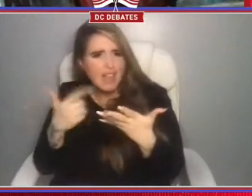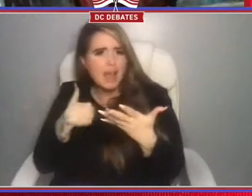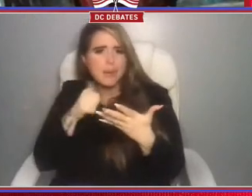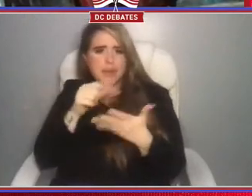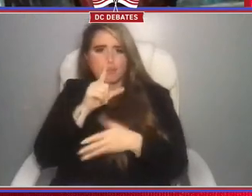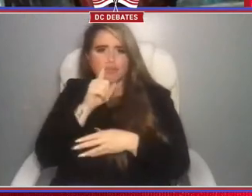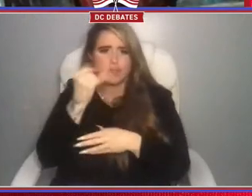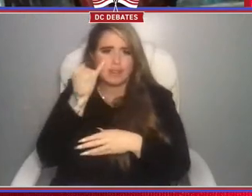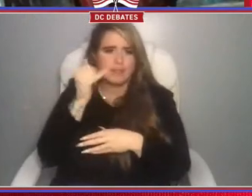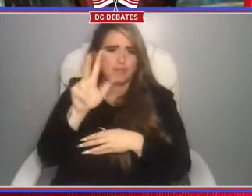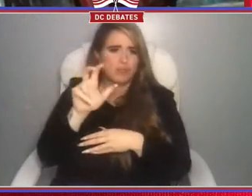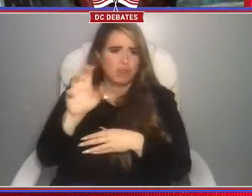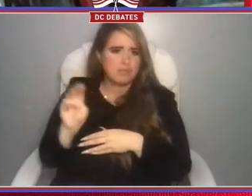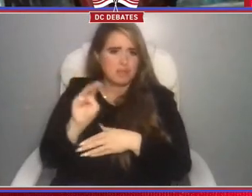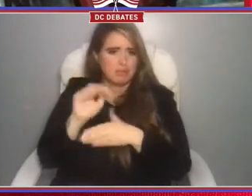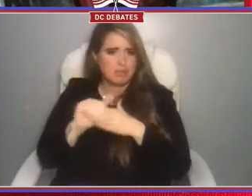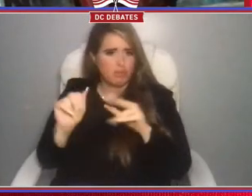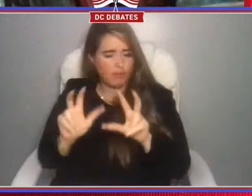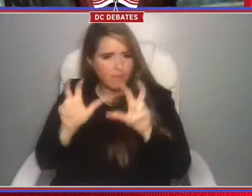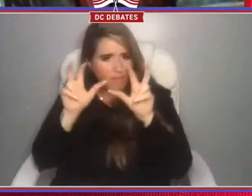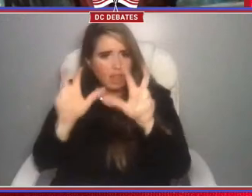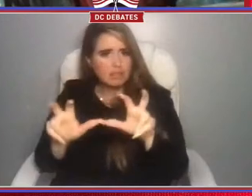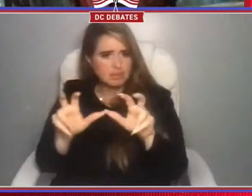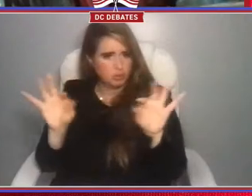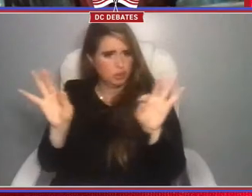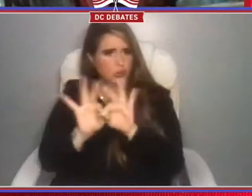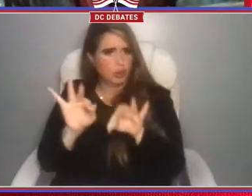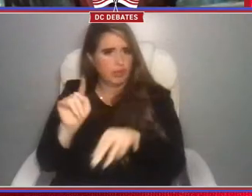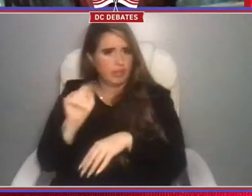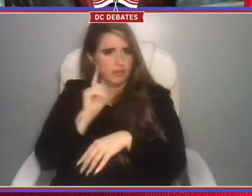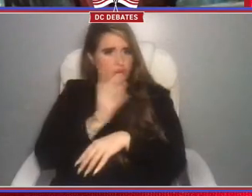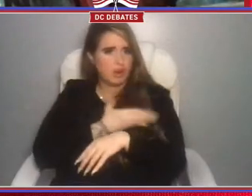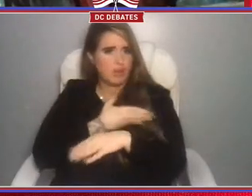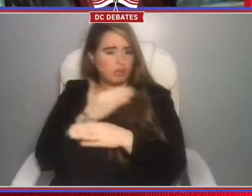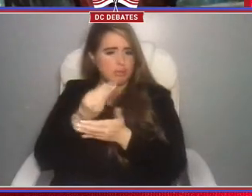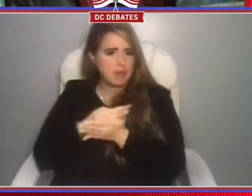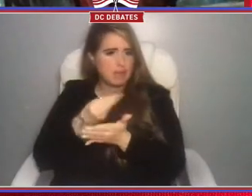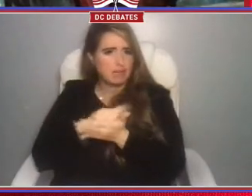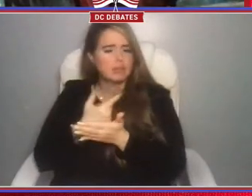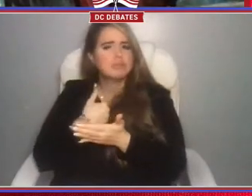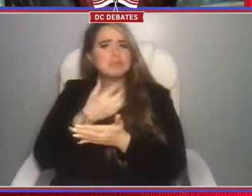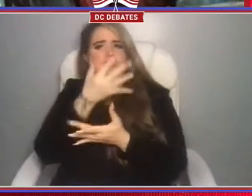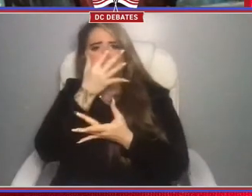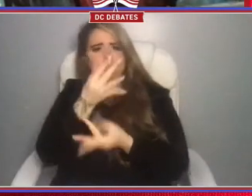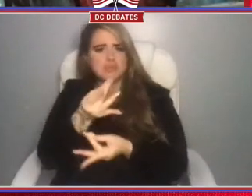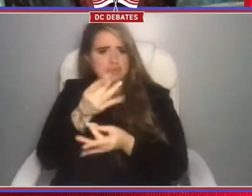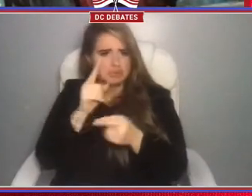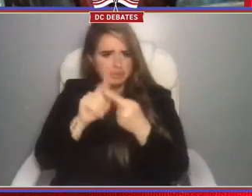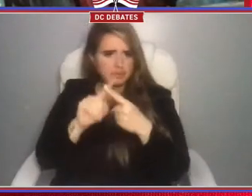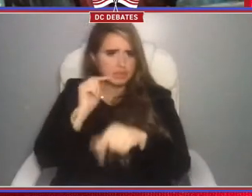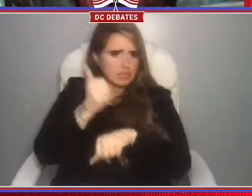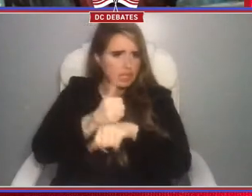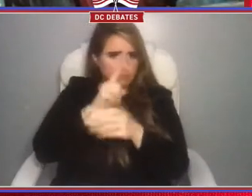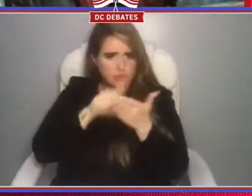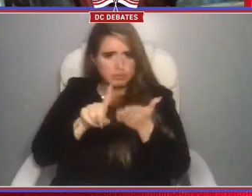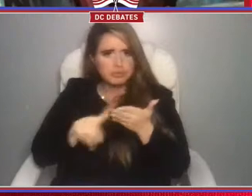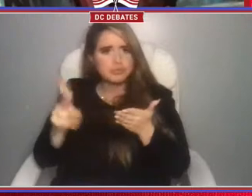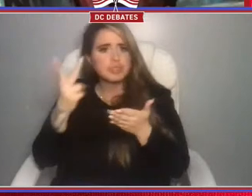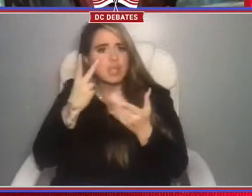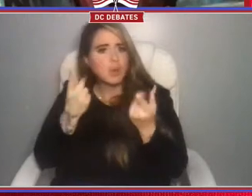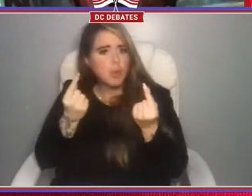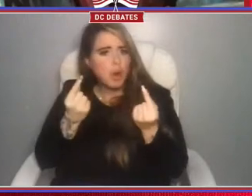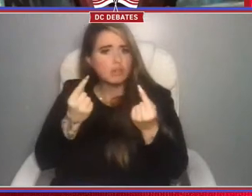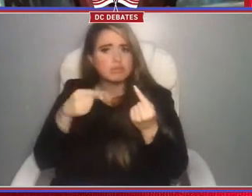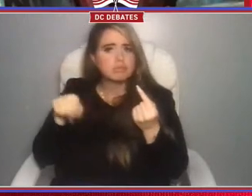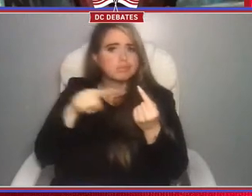million investment was worth our dollars, and I'm interested in creating a study to figure out where viewers and where residents are as